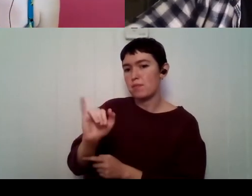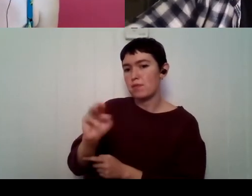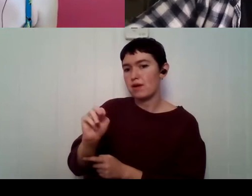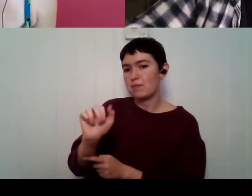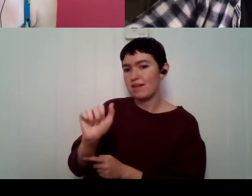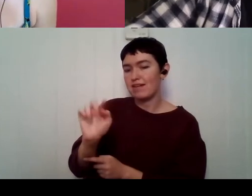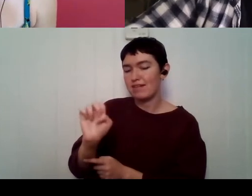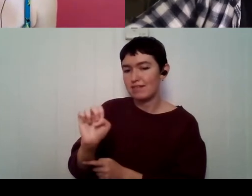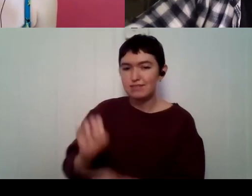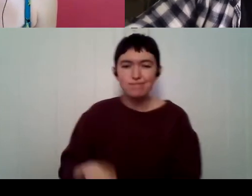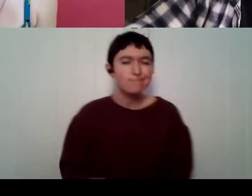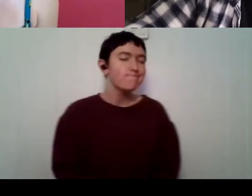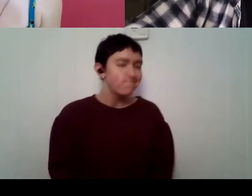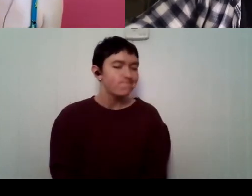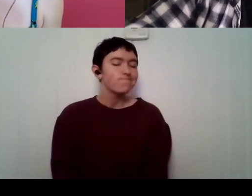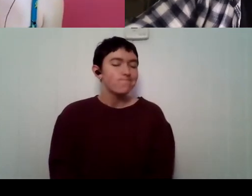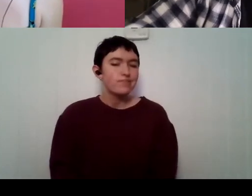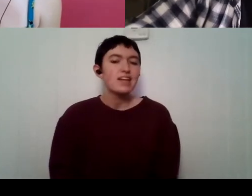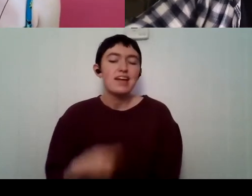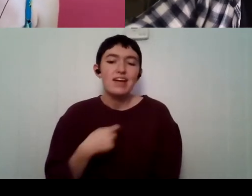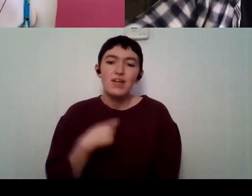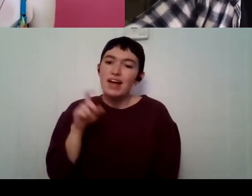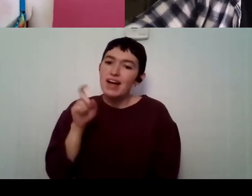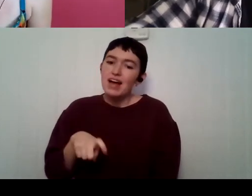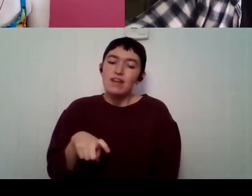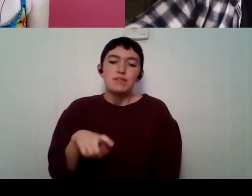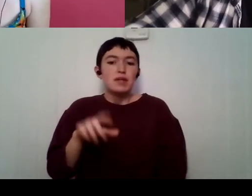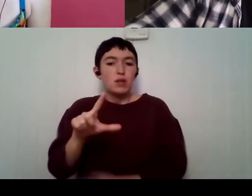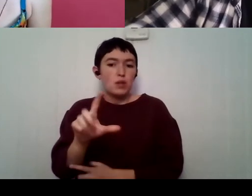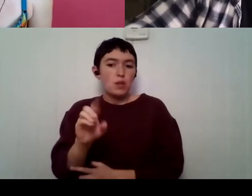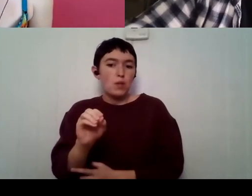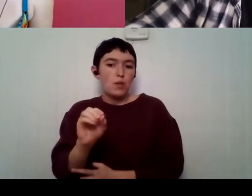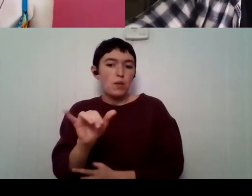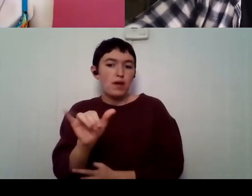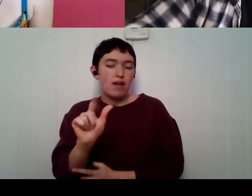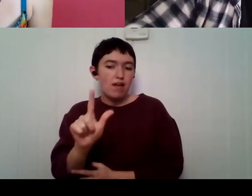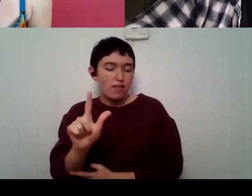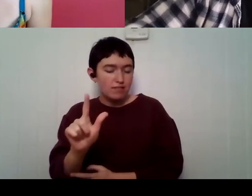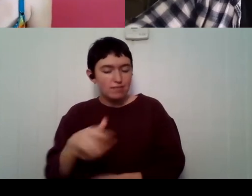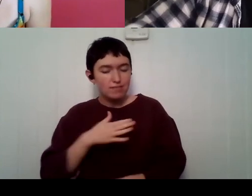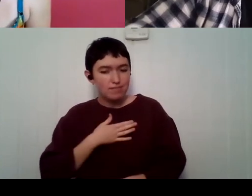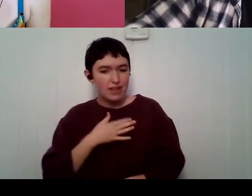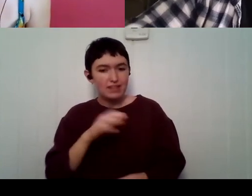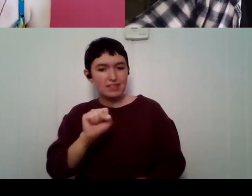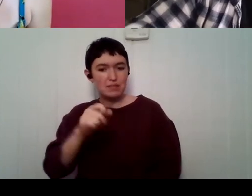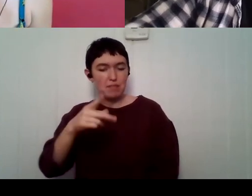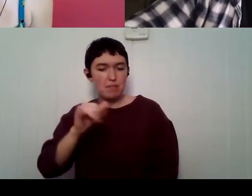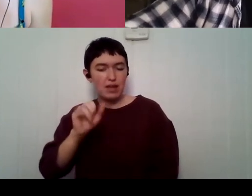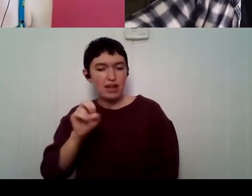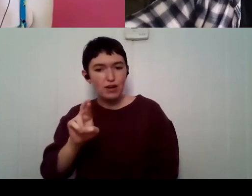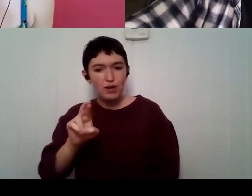Well, I feel like I have to be loyal to my beloved spider monkeys, but I have to say, given the King